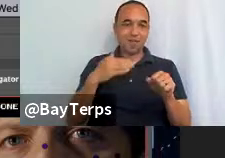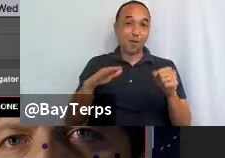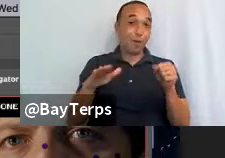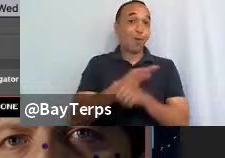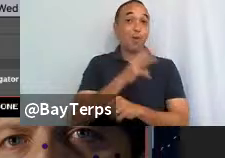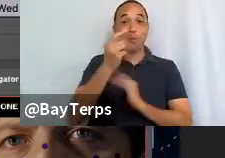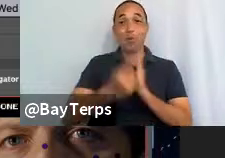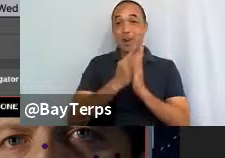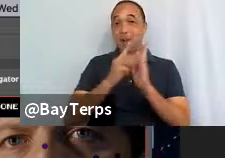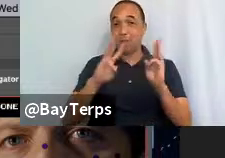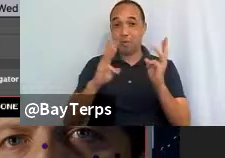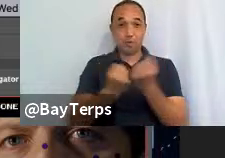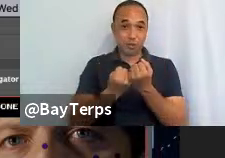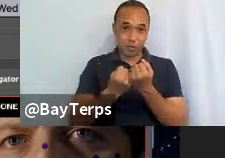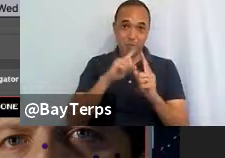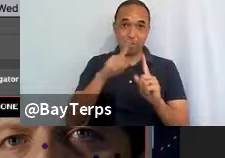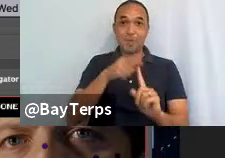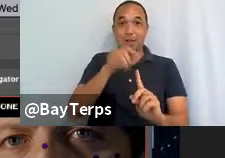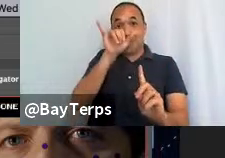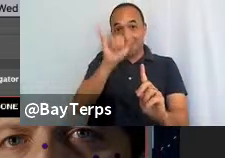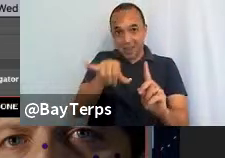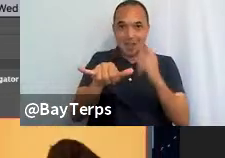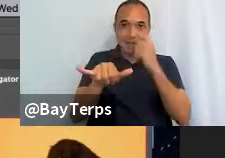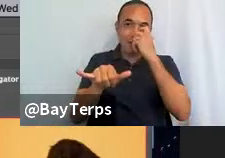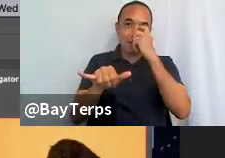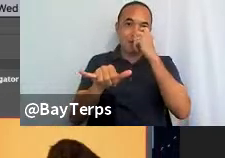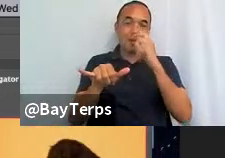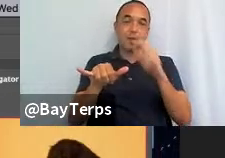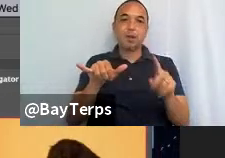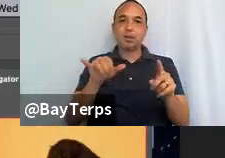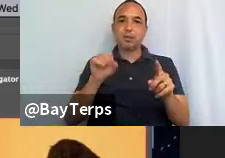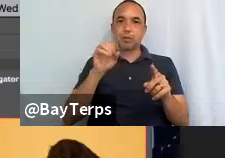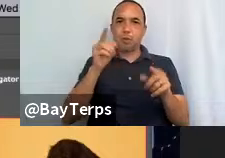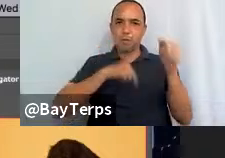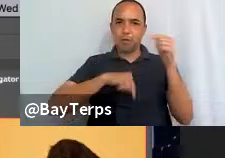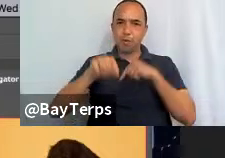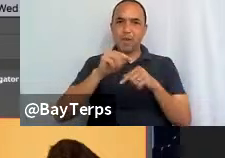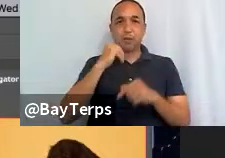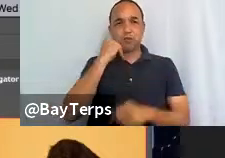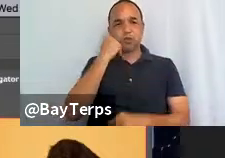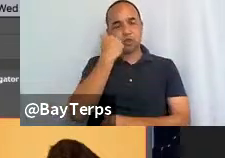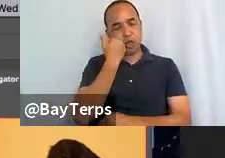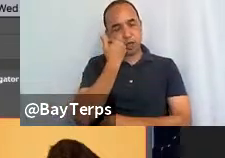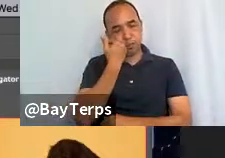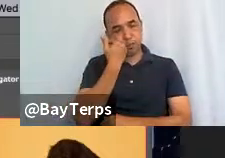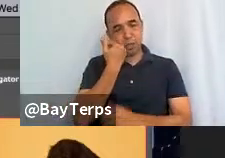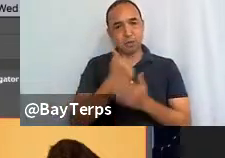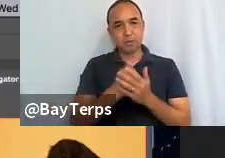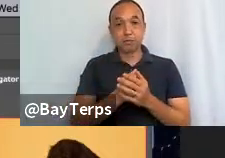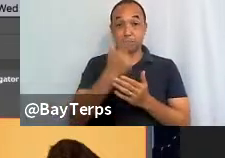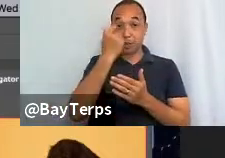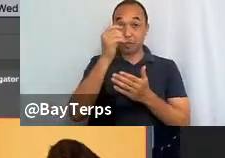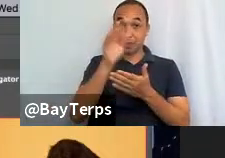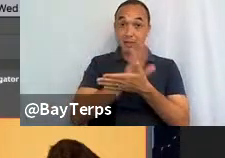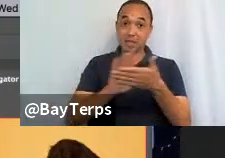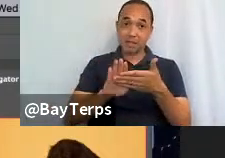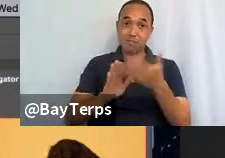Something that you really want to look for, I'm going to go back to our shame document because this is a clean document.